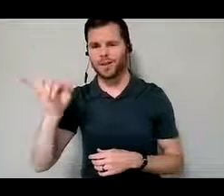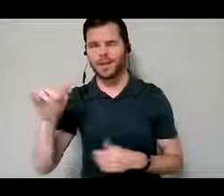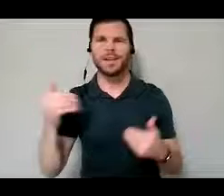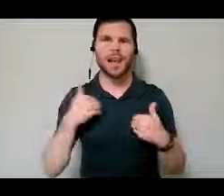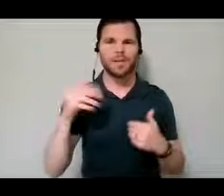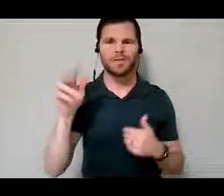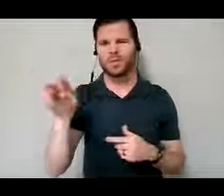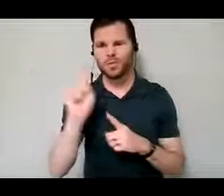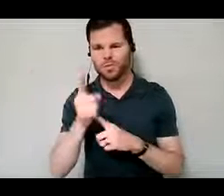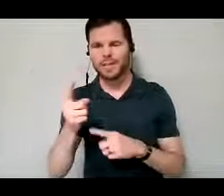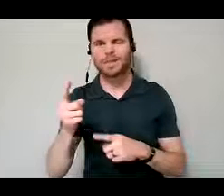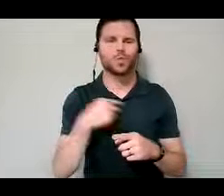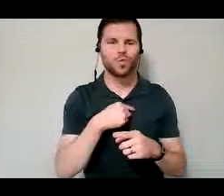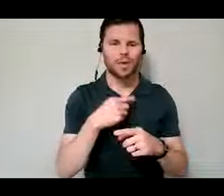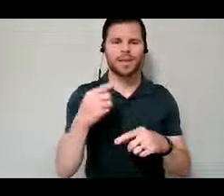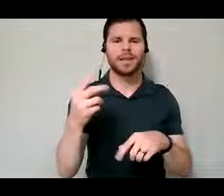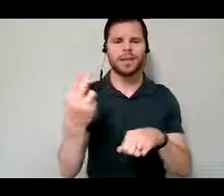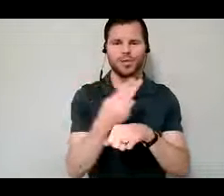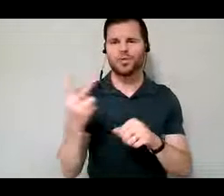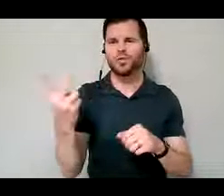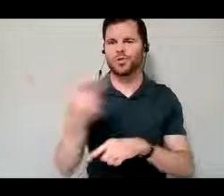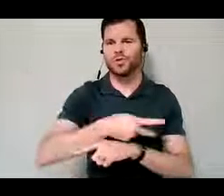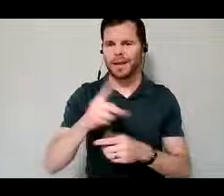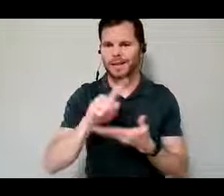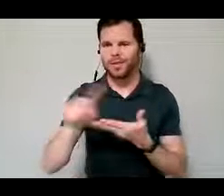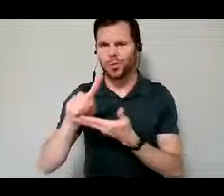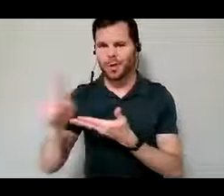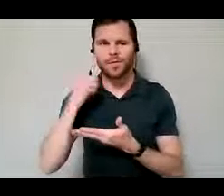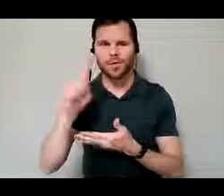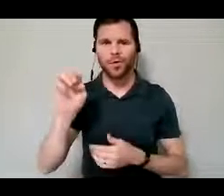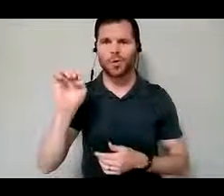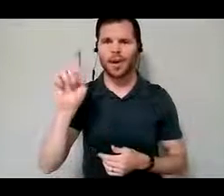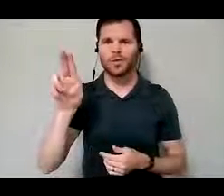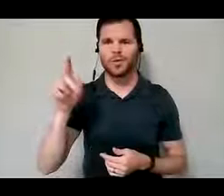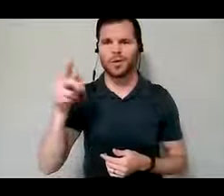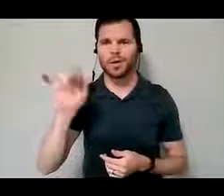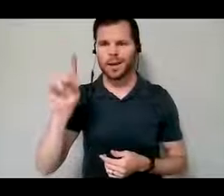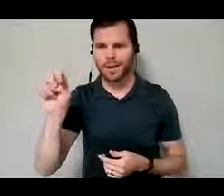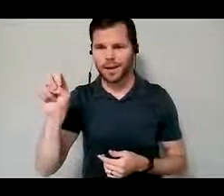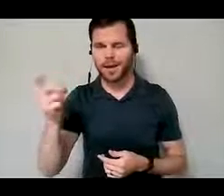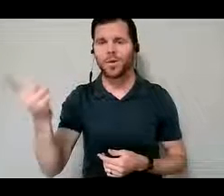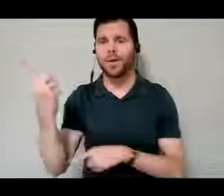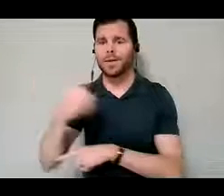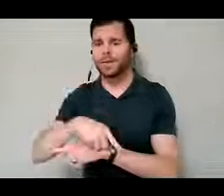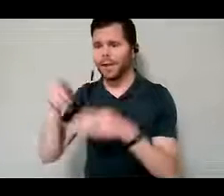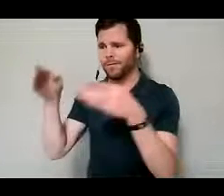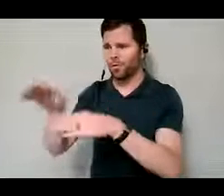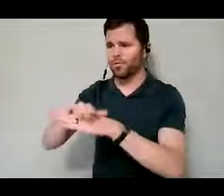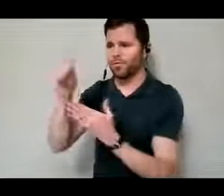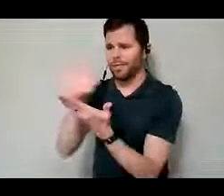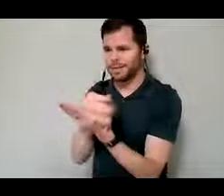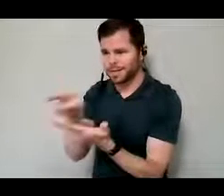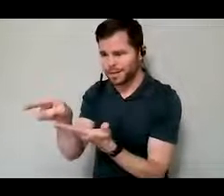use 2 days a week for them to work on EduGuide. And 1 day is used for them to do lessons together in